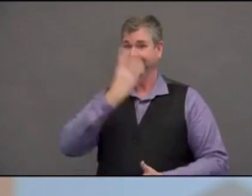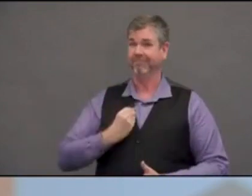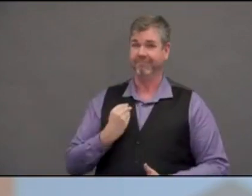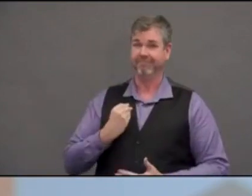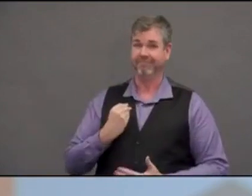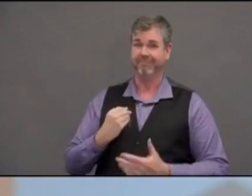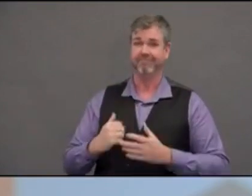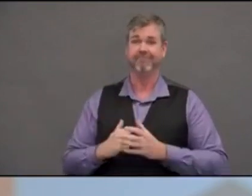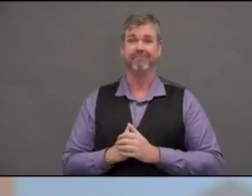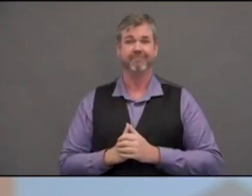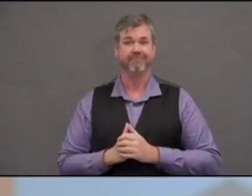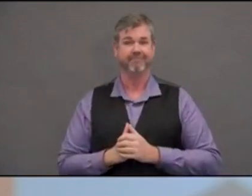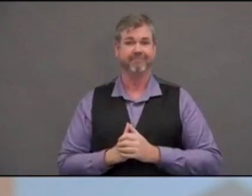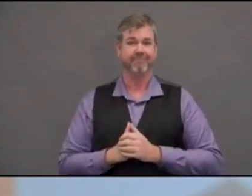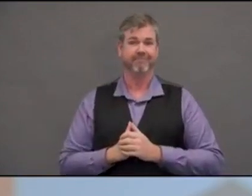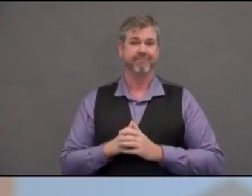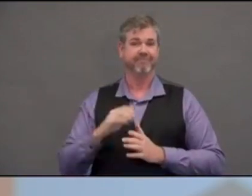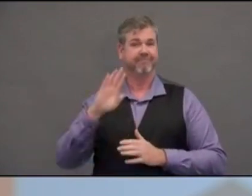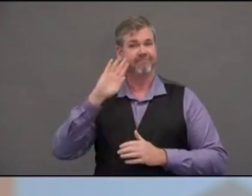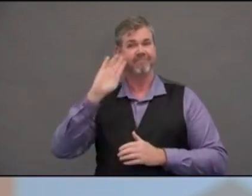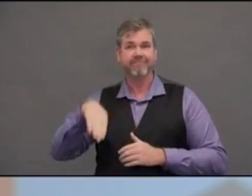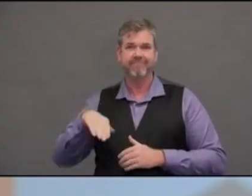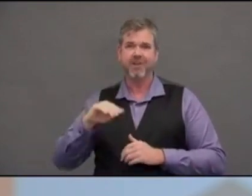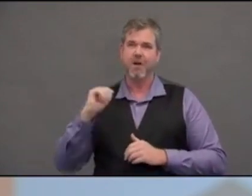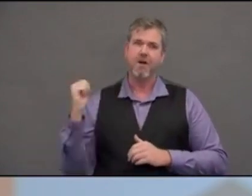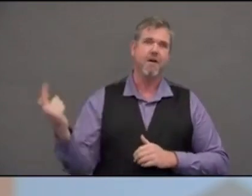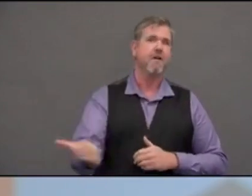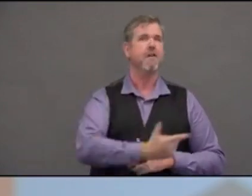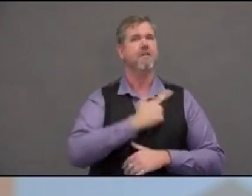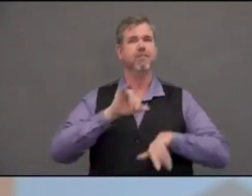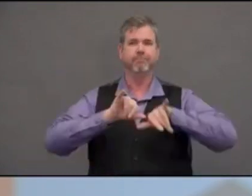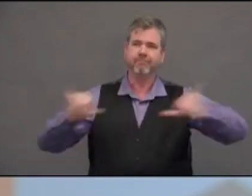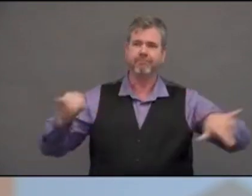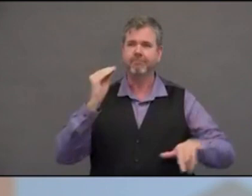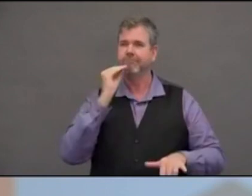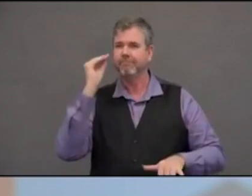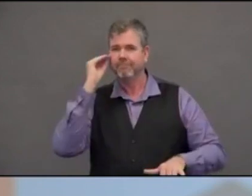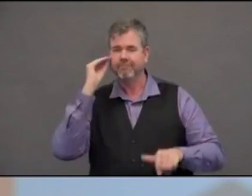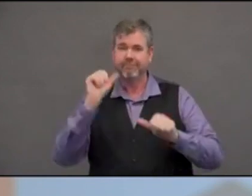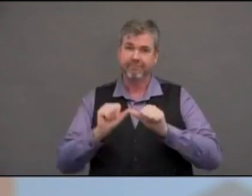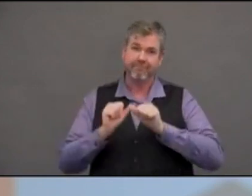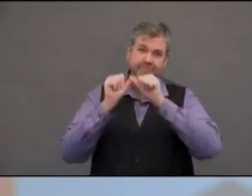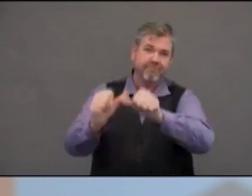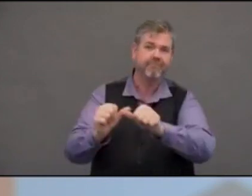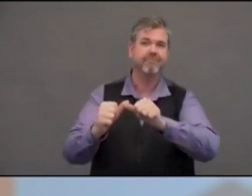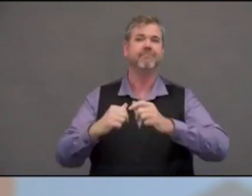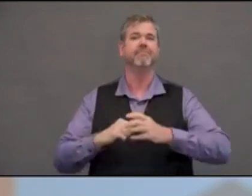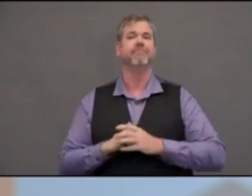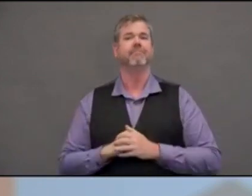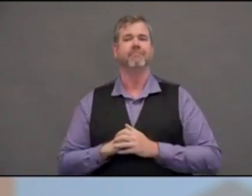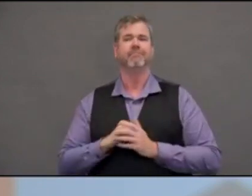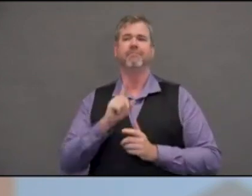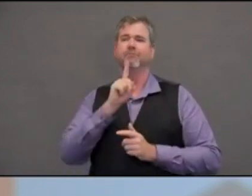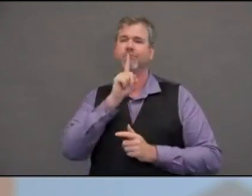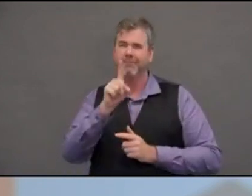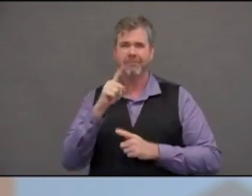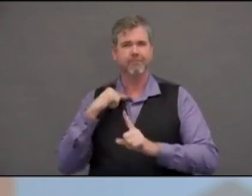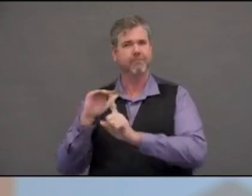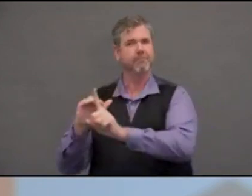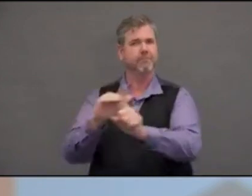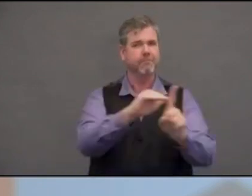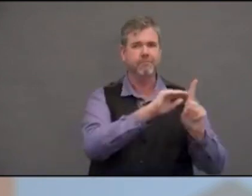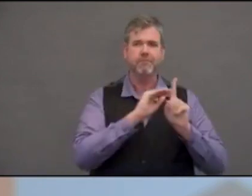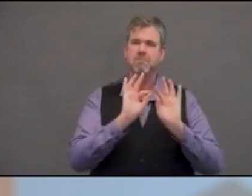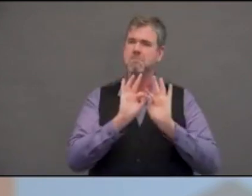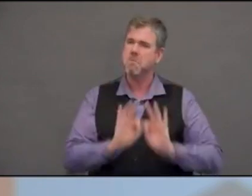we recognize that we have all been sheltering in place for a long time. We want to remind you that it is critically important that we continue to stay home